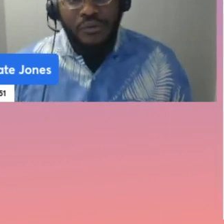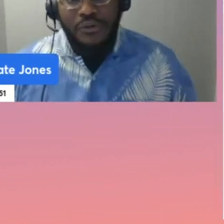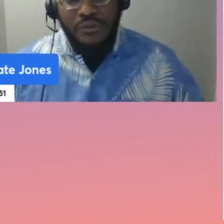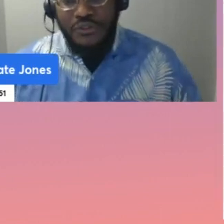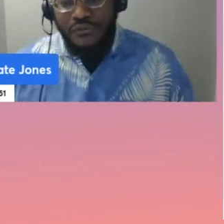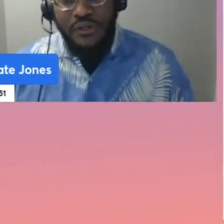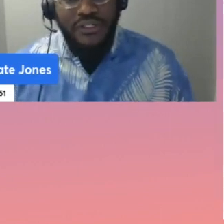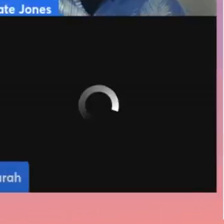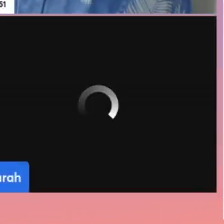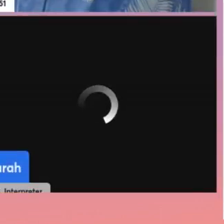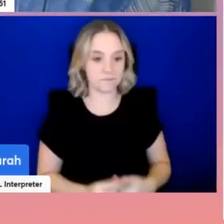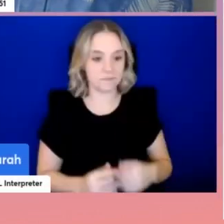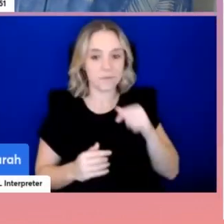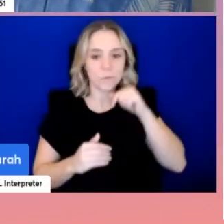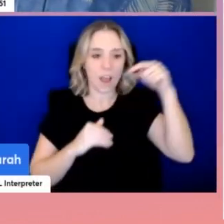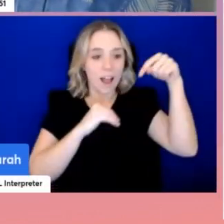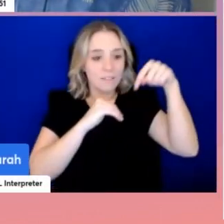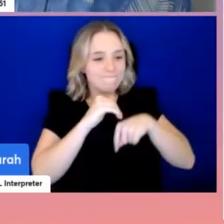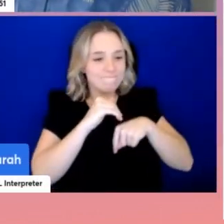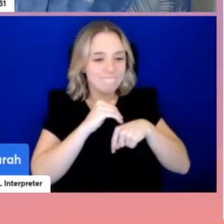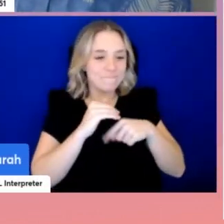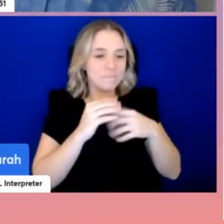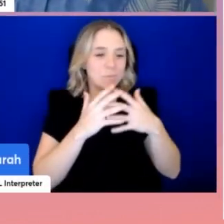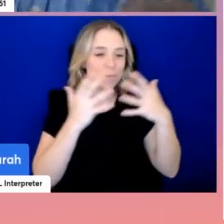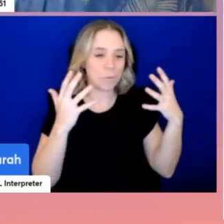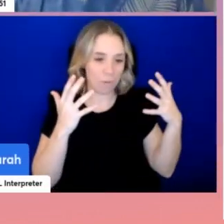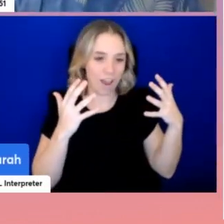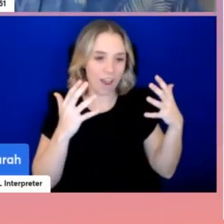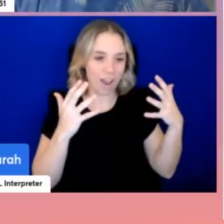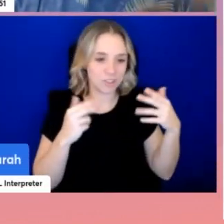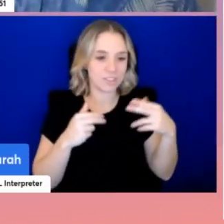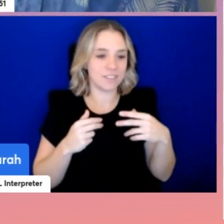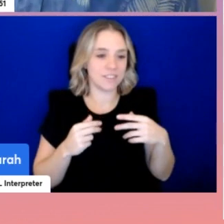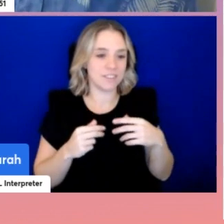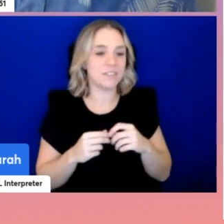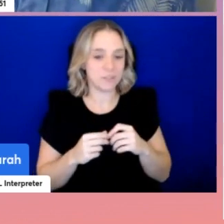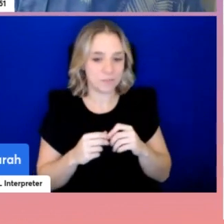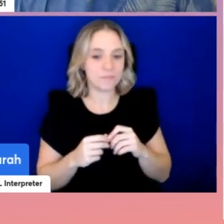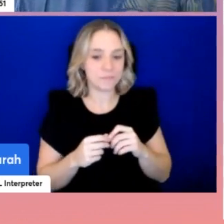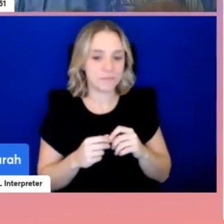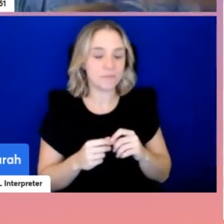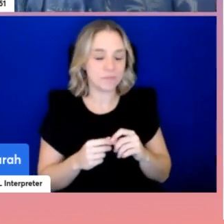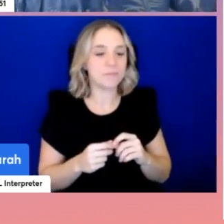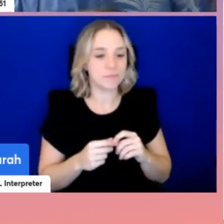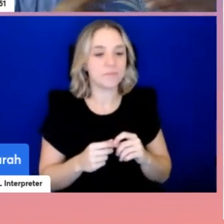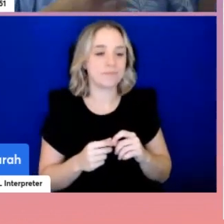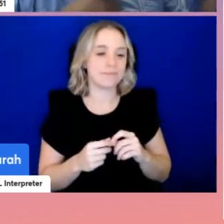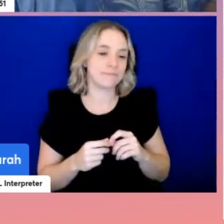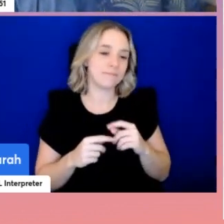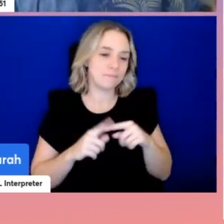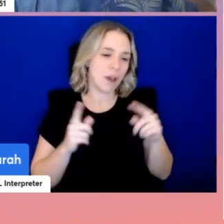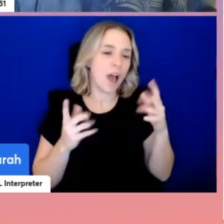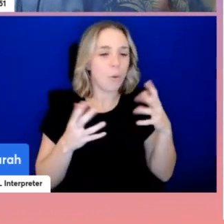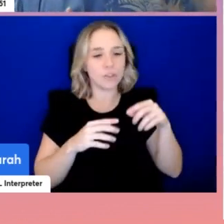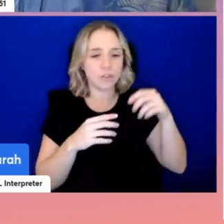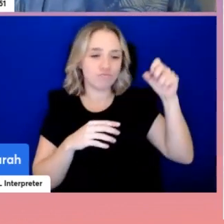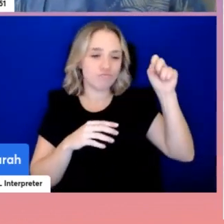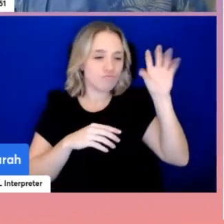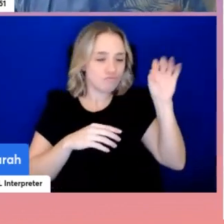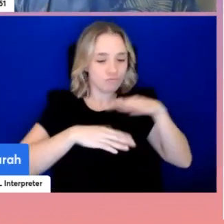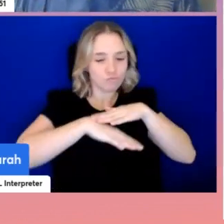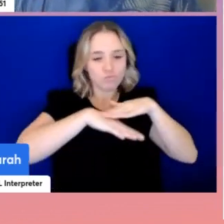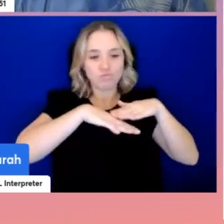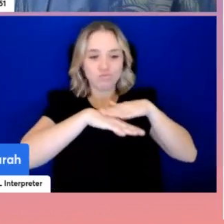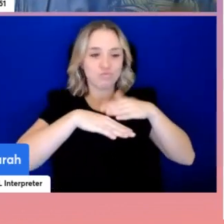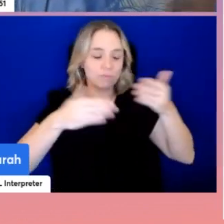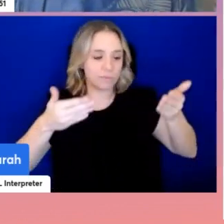I won't go too far into the slides. I won't go too far into our presentation here, but I just want to give you guys a high level introduction